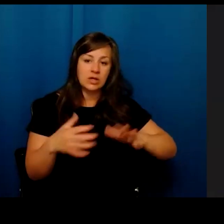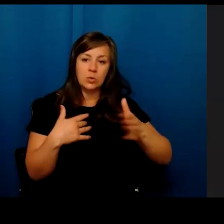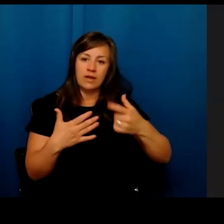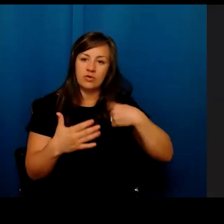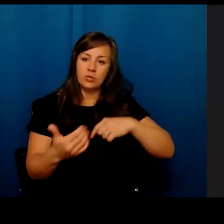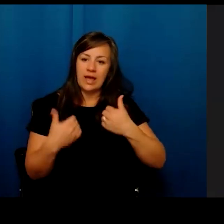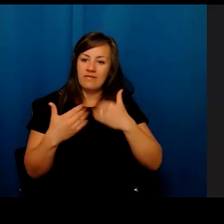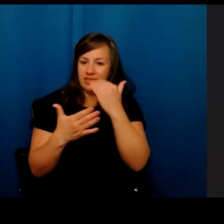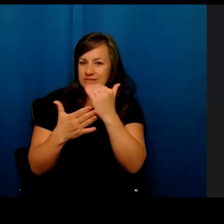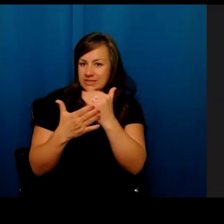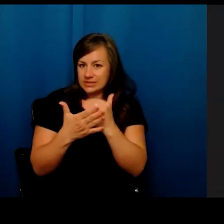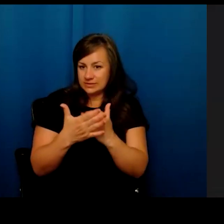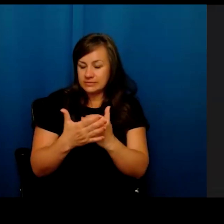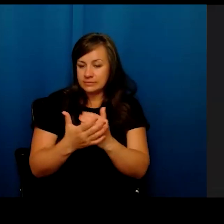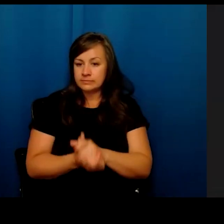our website.